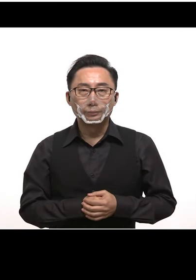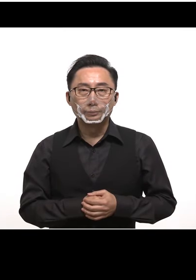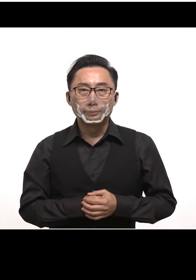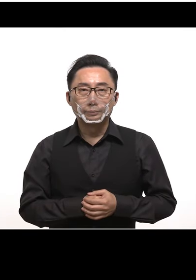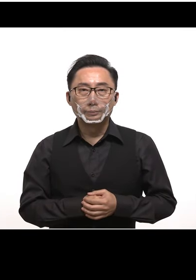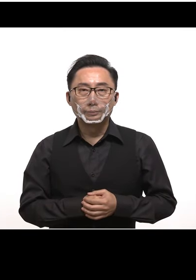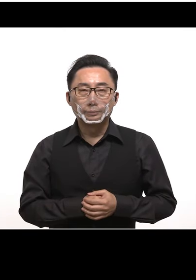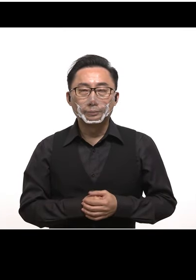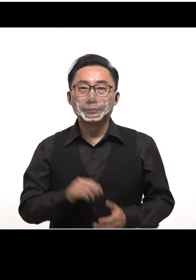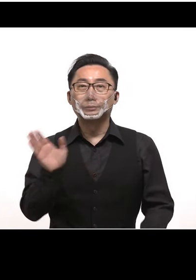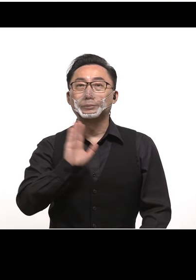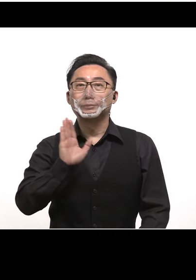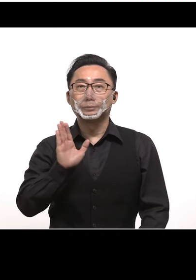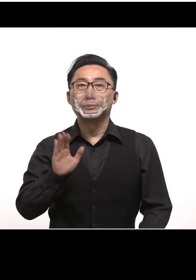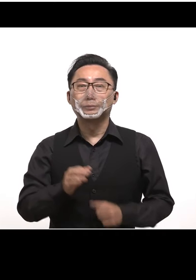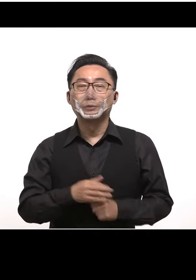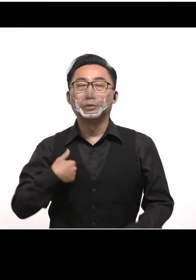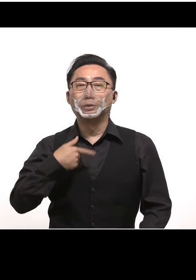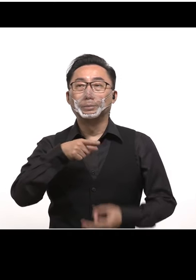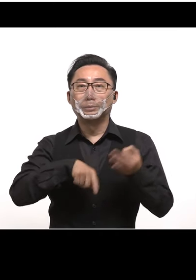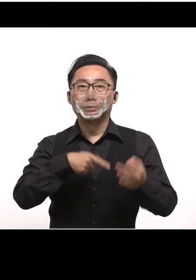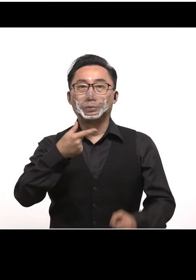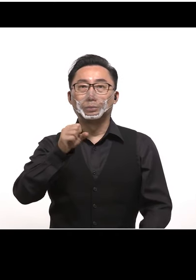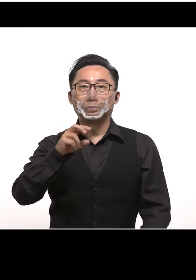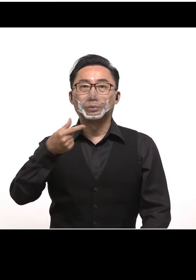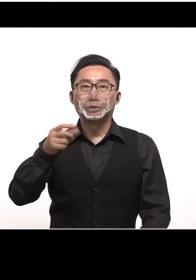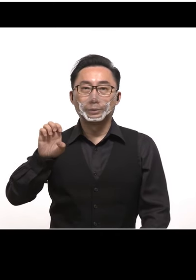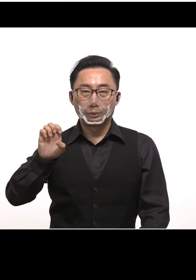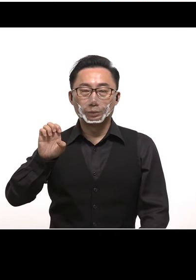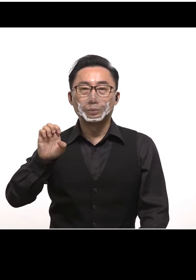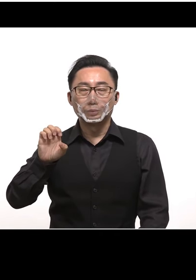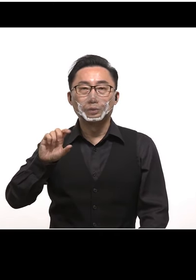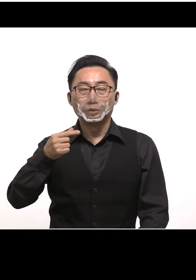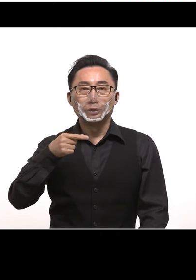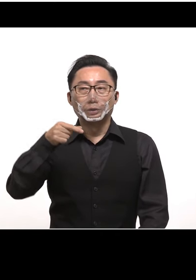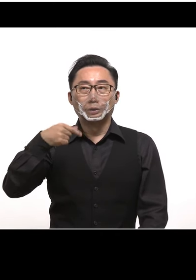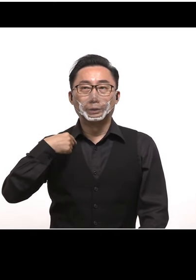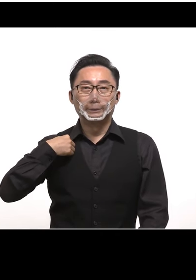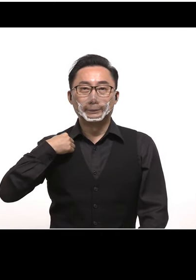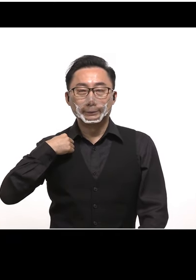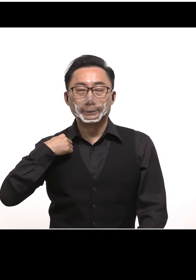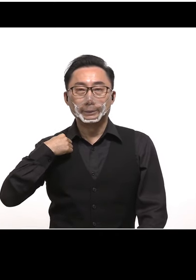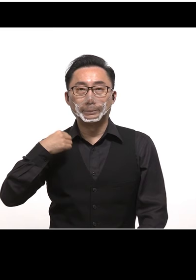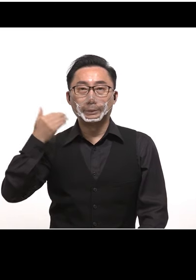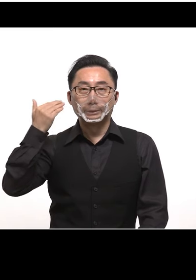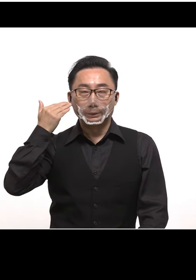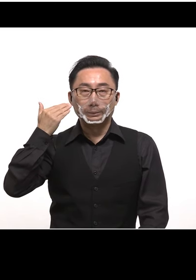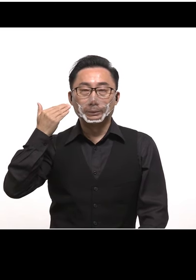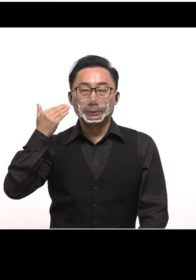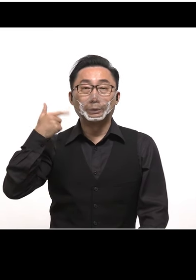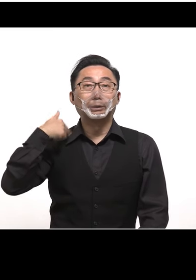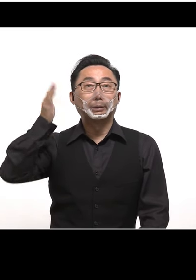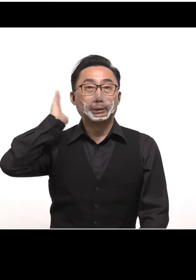Hello, I'm George. I'm male with short brown hair and a beard, wearing a light blue shirt and